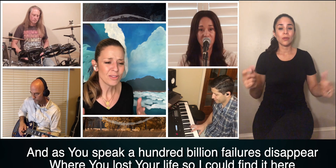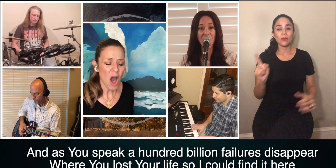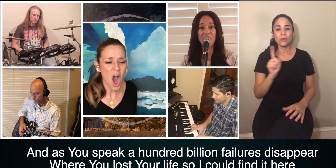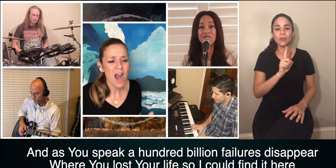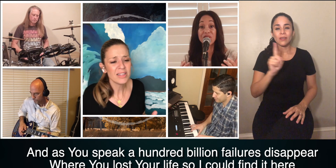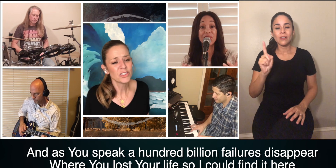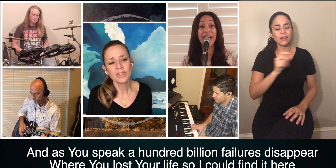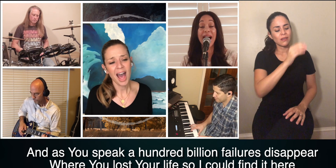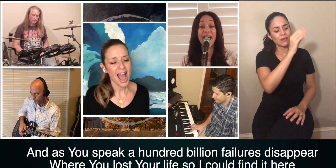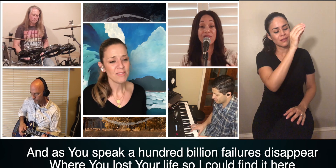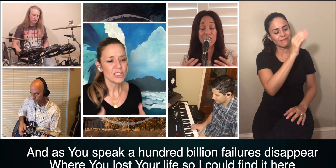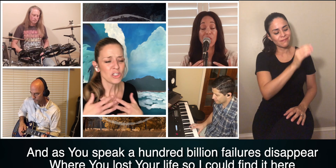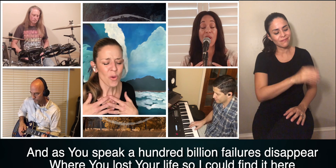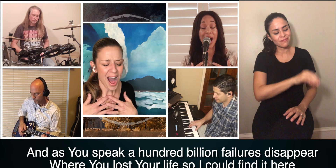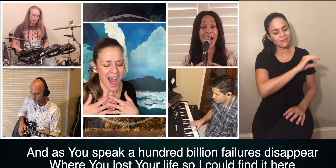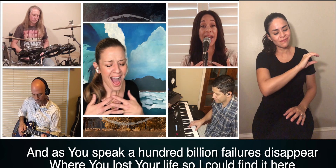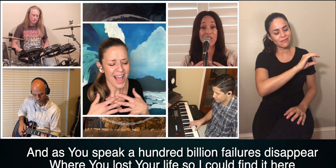Where you lost your life,